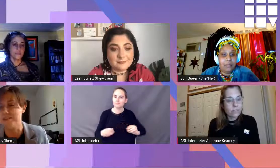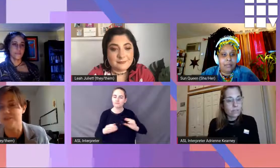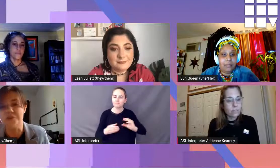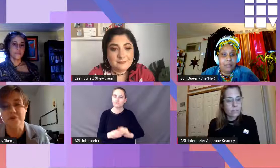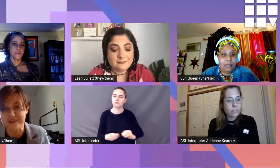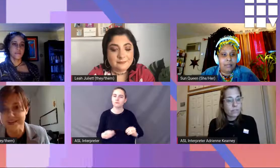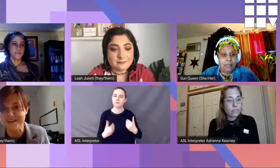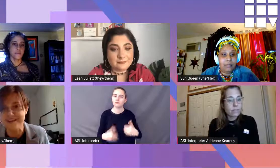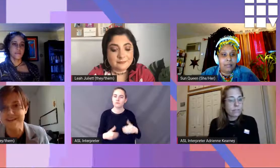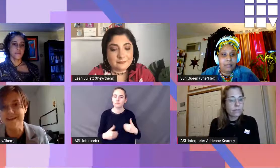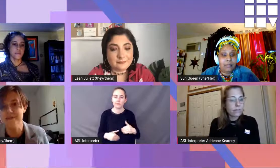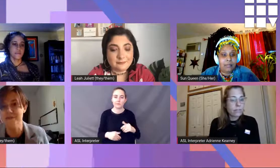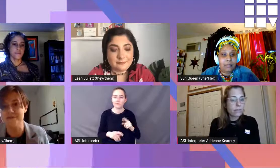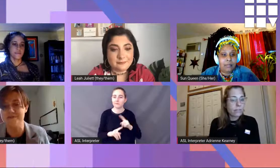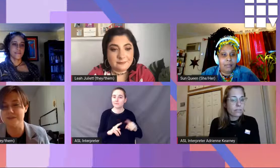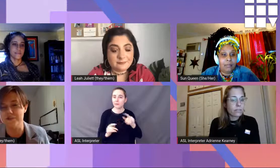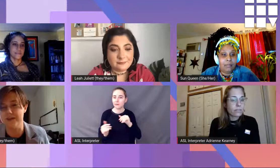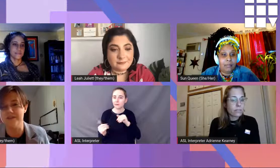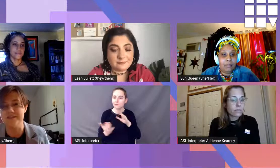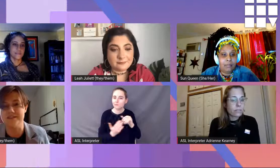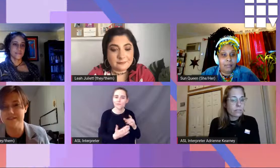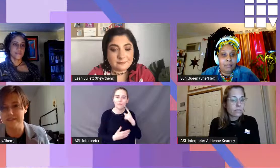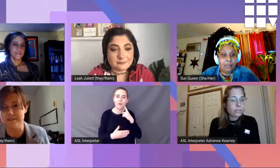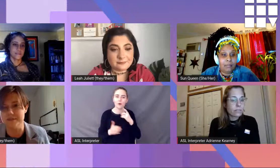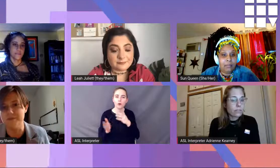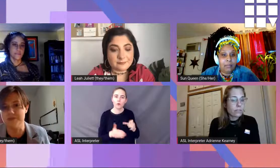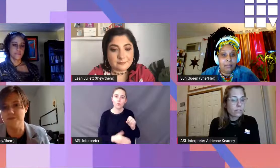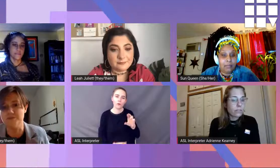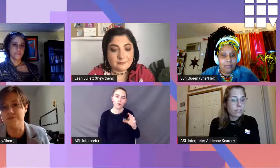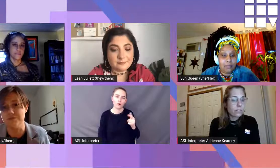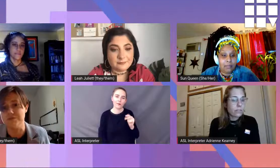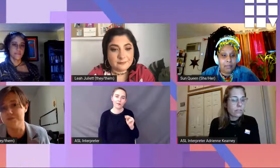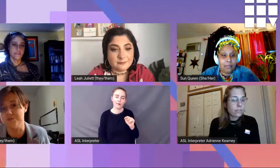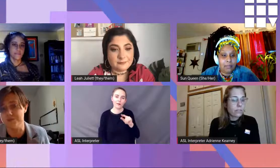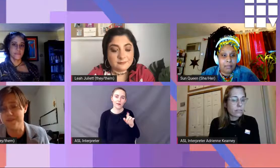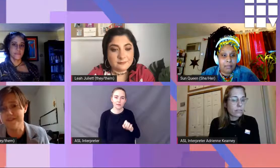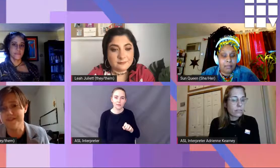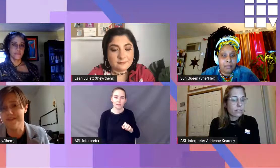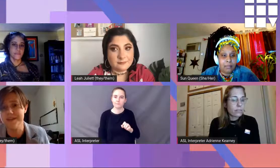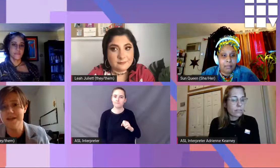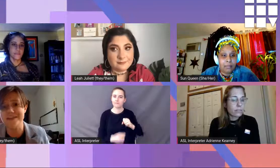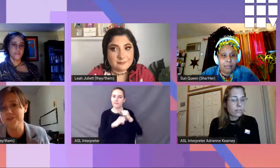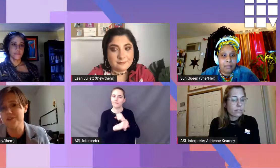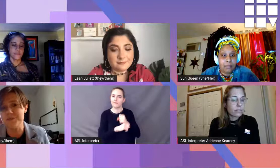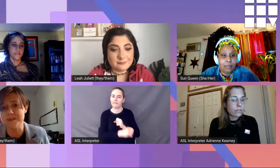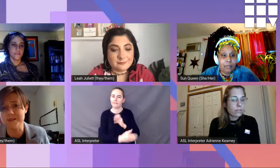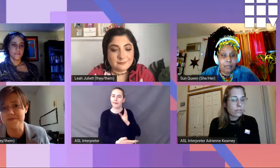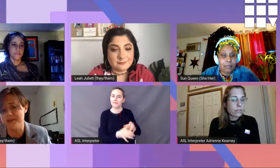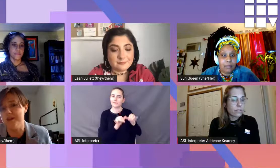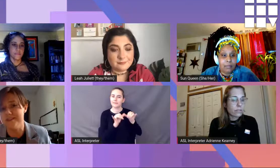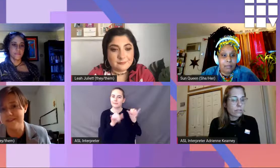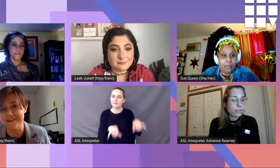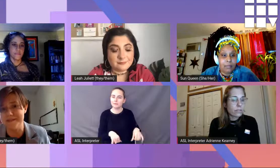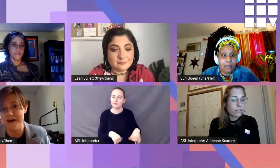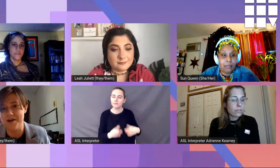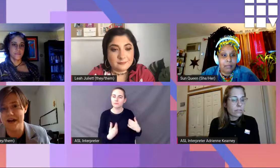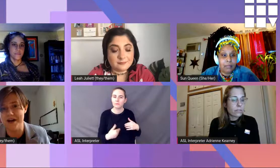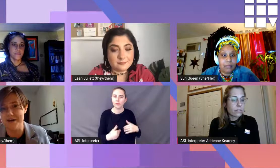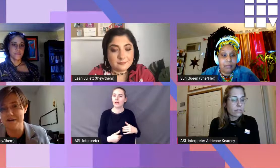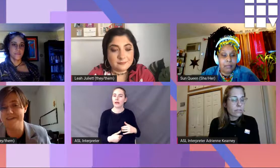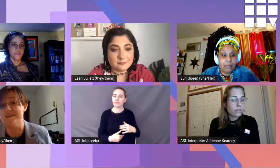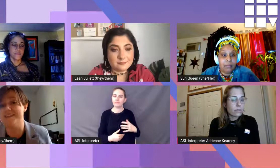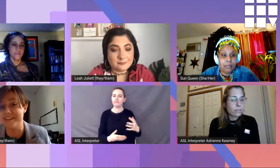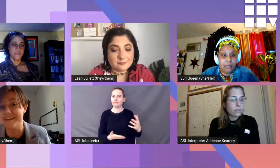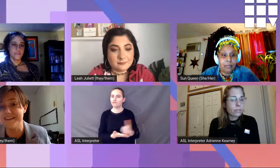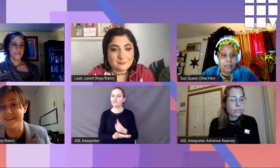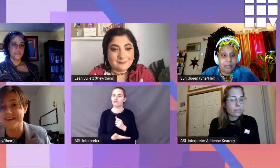the ways in which you organize, the ways in which you fight against the system, the ways in which you use your voice, and also speaking very honestly about